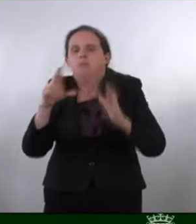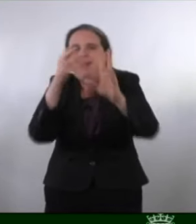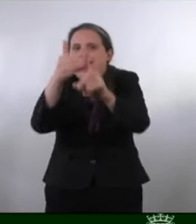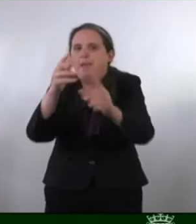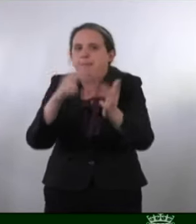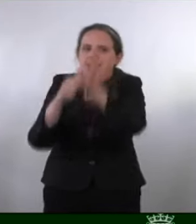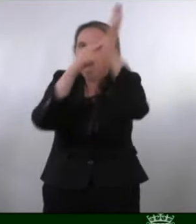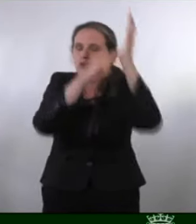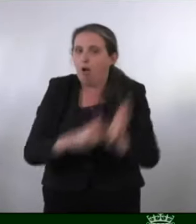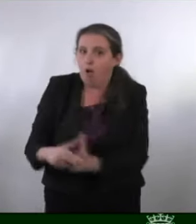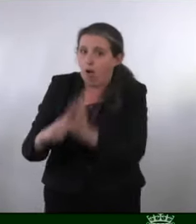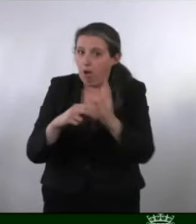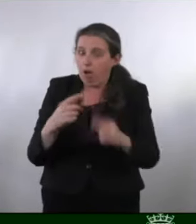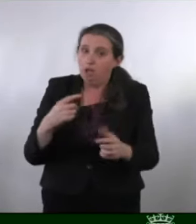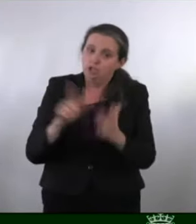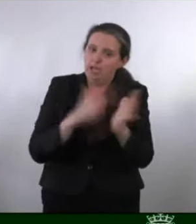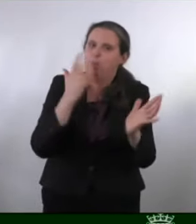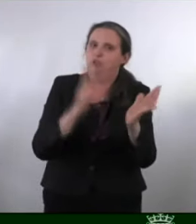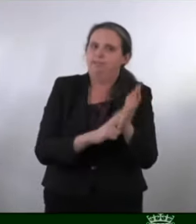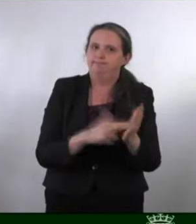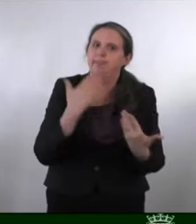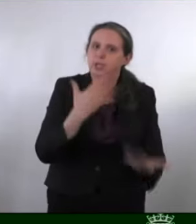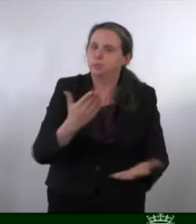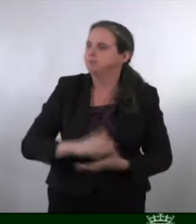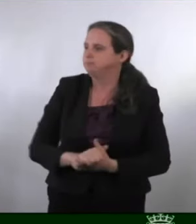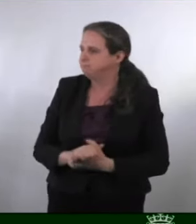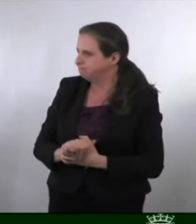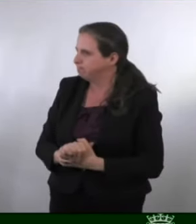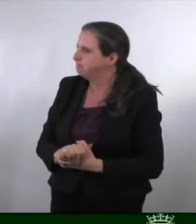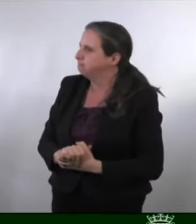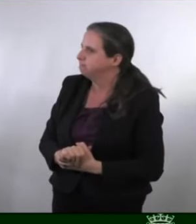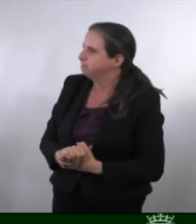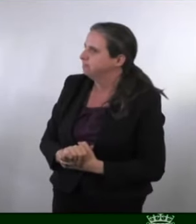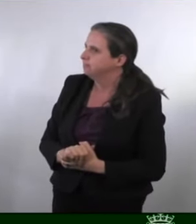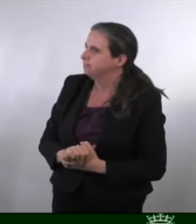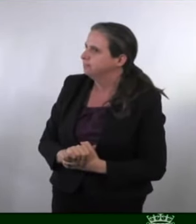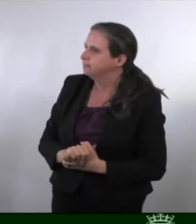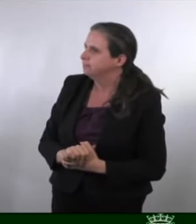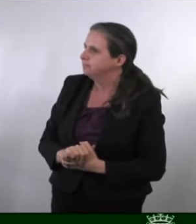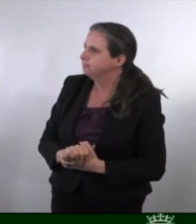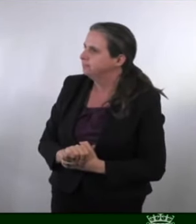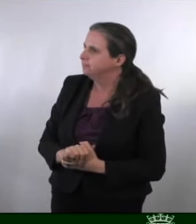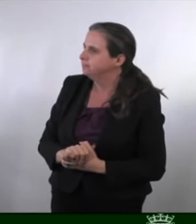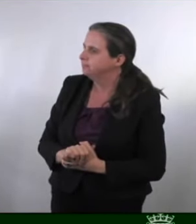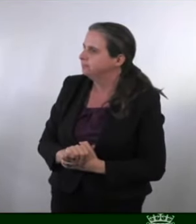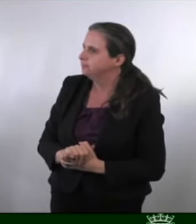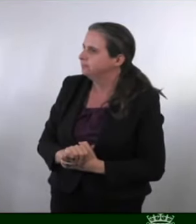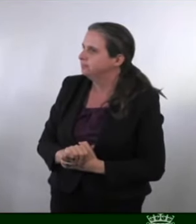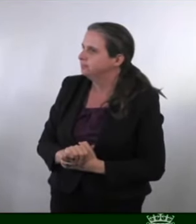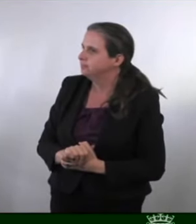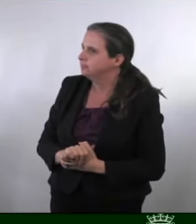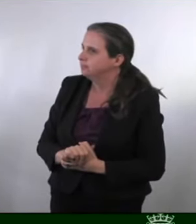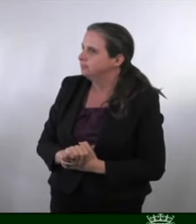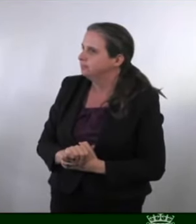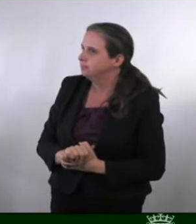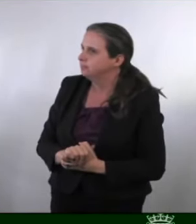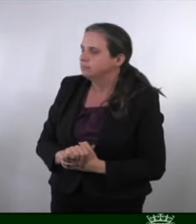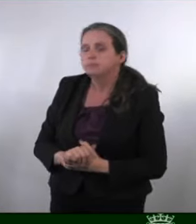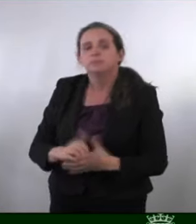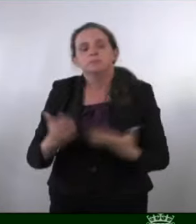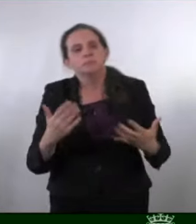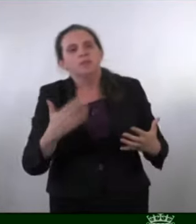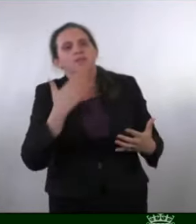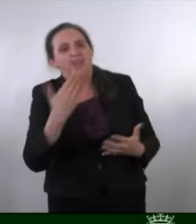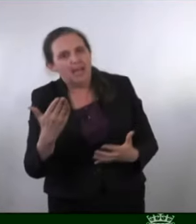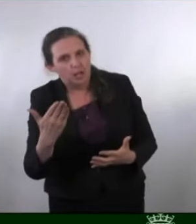from January. Great Osborne. Thank you, Mr. Speaker. I'd like to ask the Prime Minister, or even the Chancellor, but can I ask the Secretary of